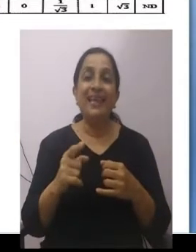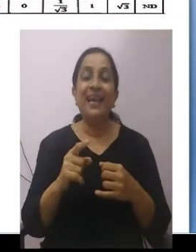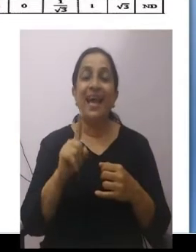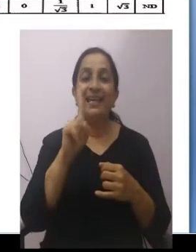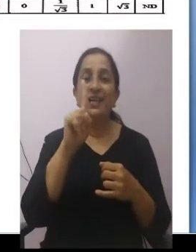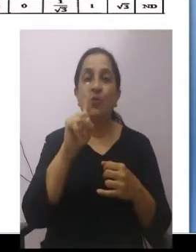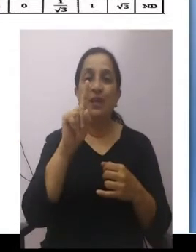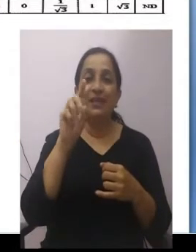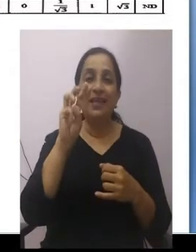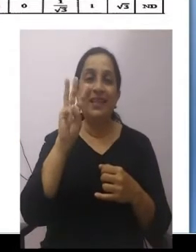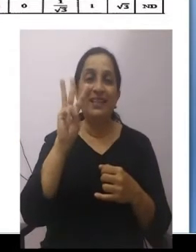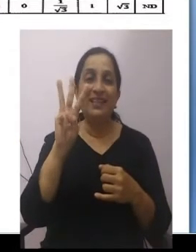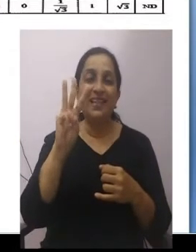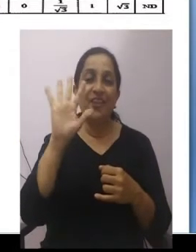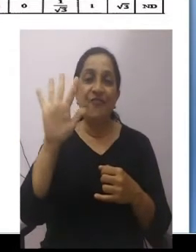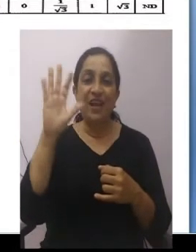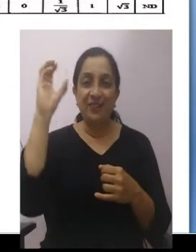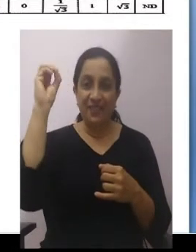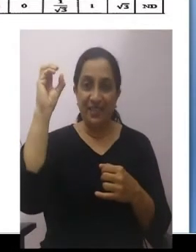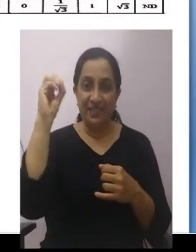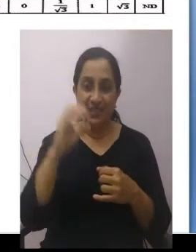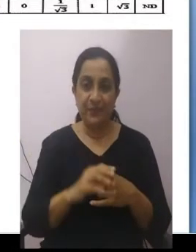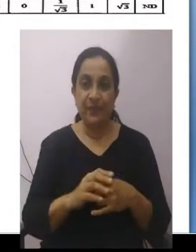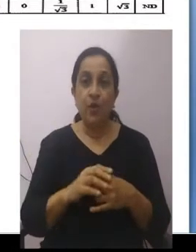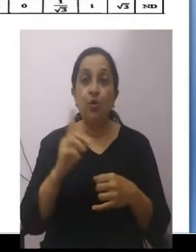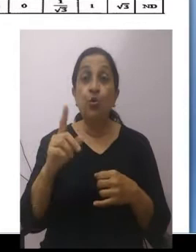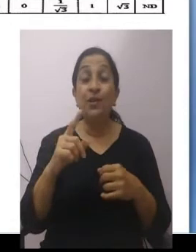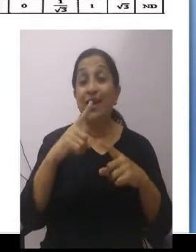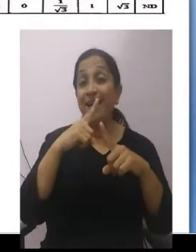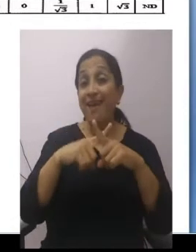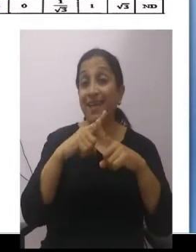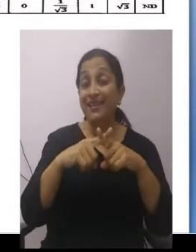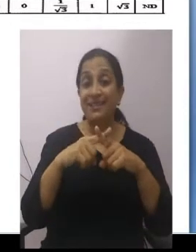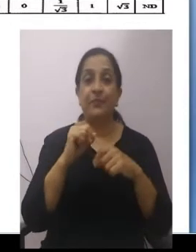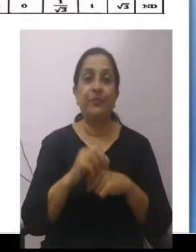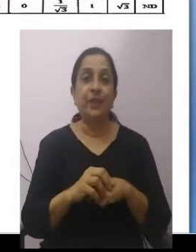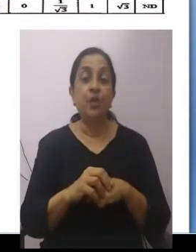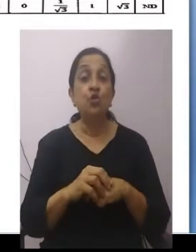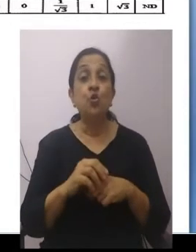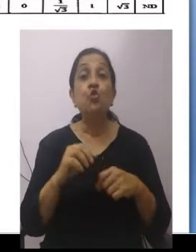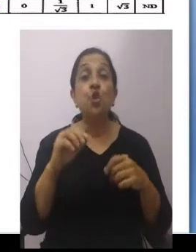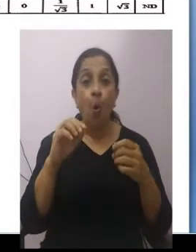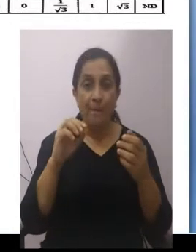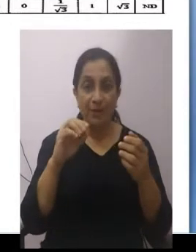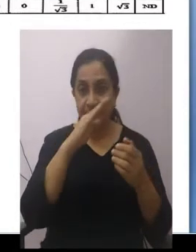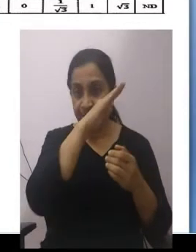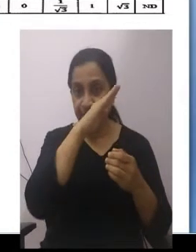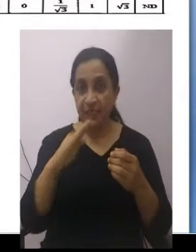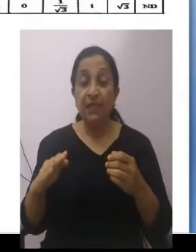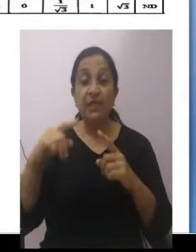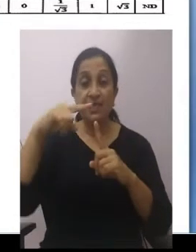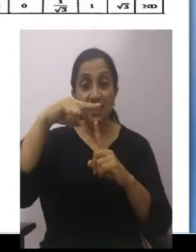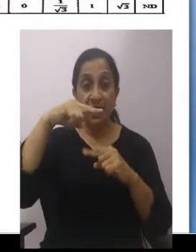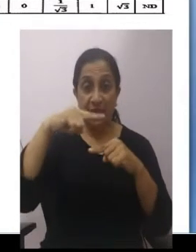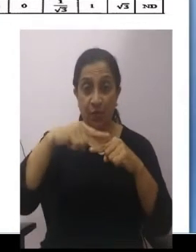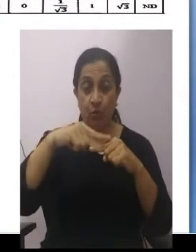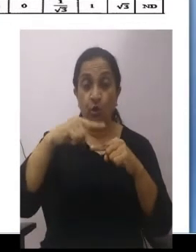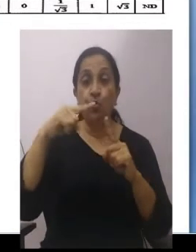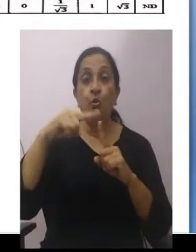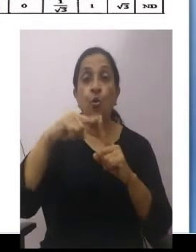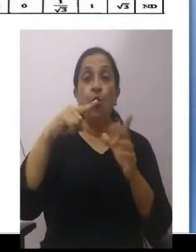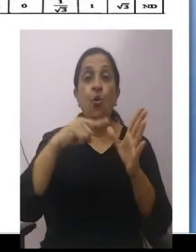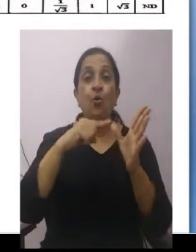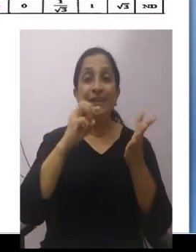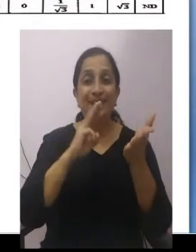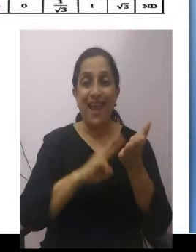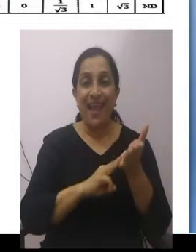now slope is always given by, of a straight line is given by tan theta, right, or it